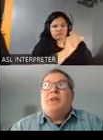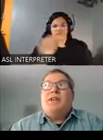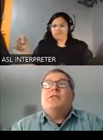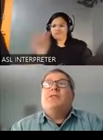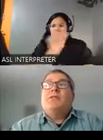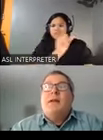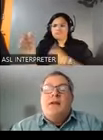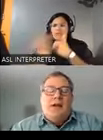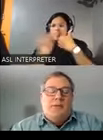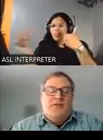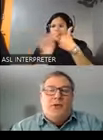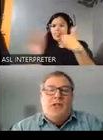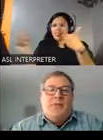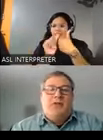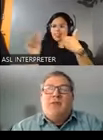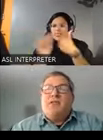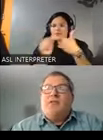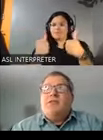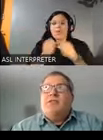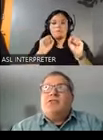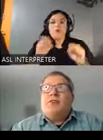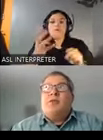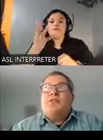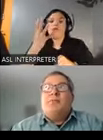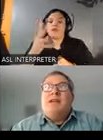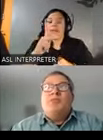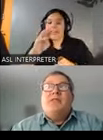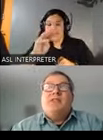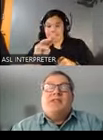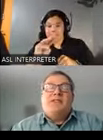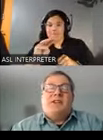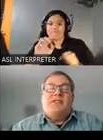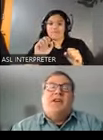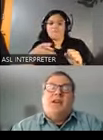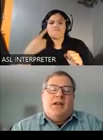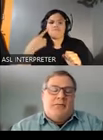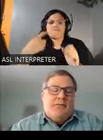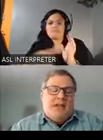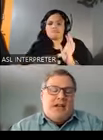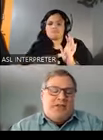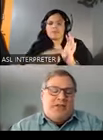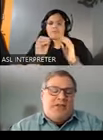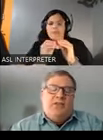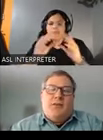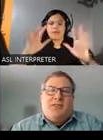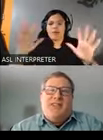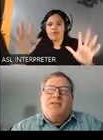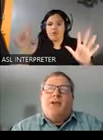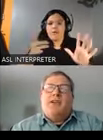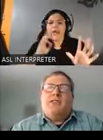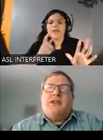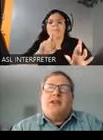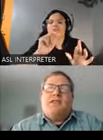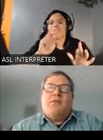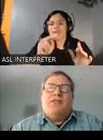say, 20 years. This 4 kilometer resolution is sharper than many previous data sets that so far the state of the